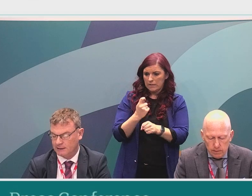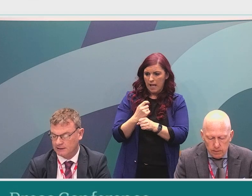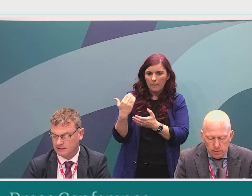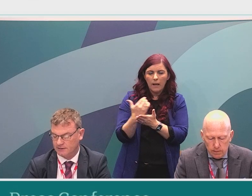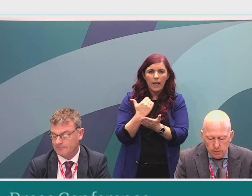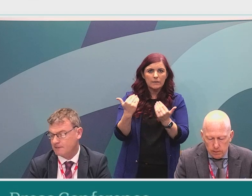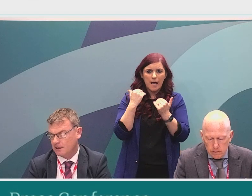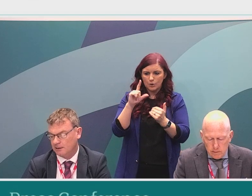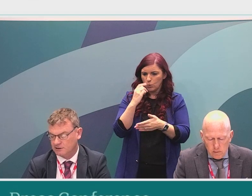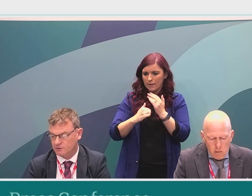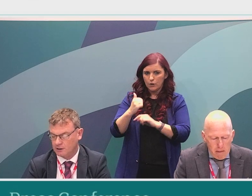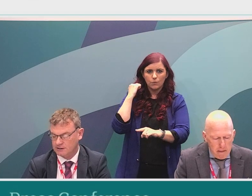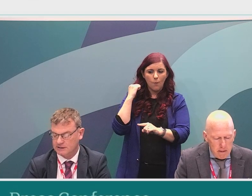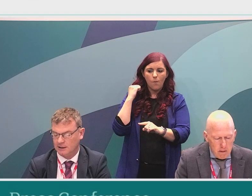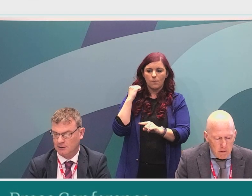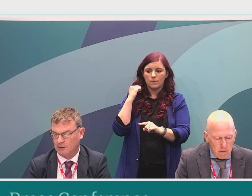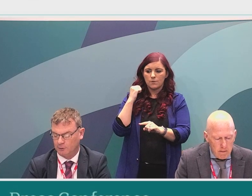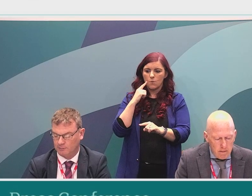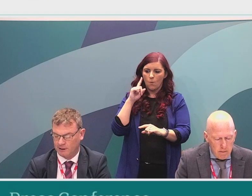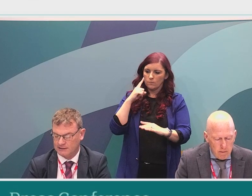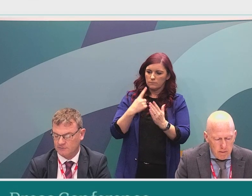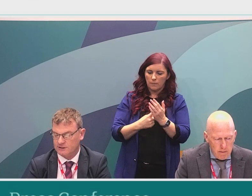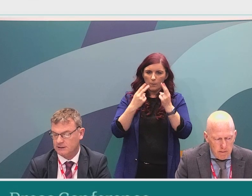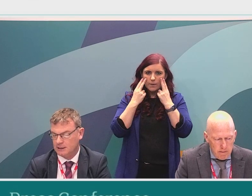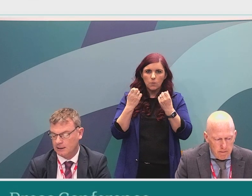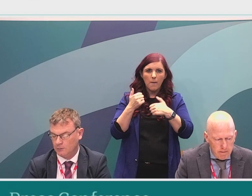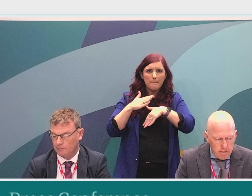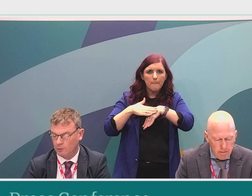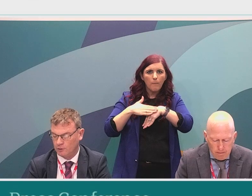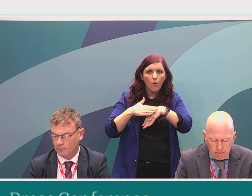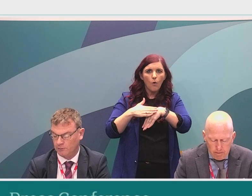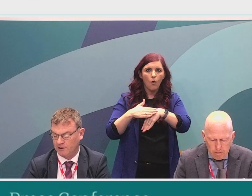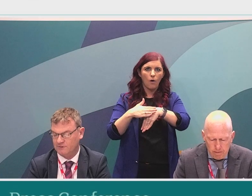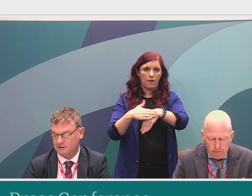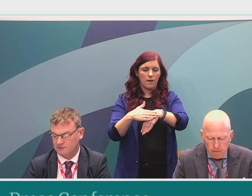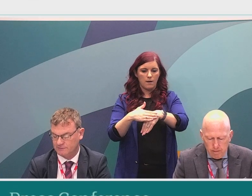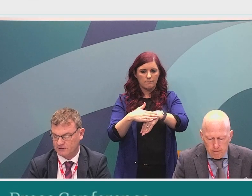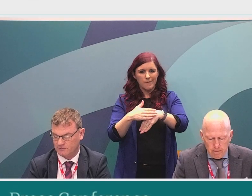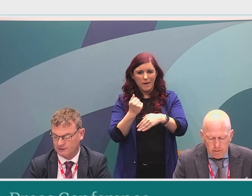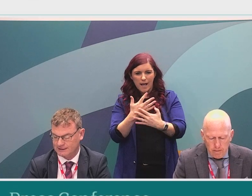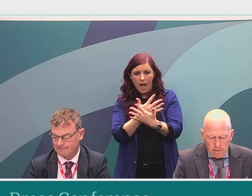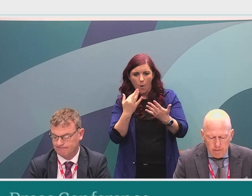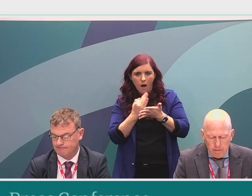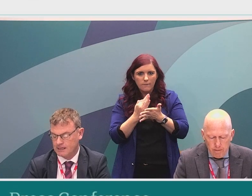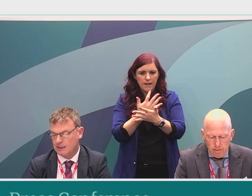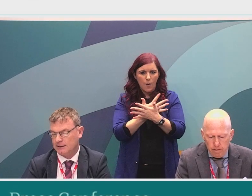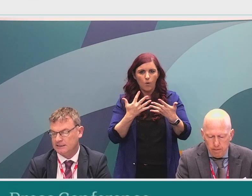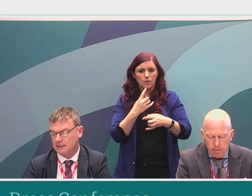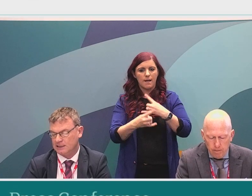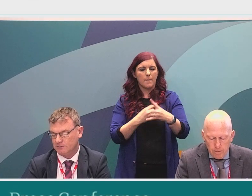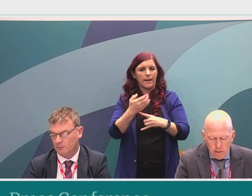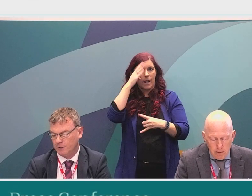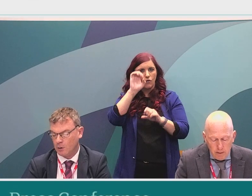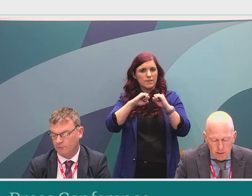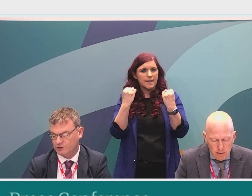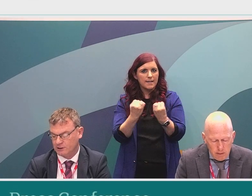Ireland in this area, and there's strong societal and public policy interest in knowing more about the prevalence levels of sexual violence. These stats